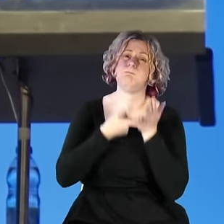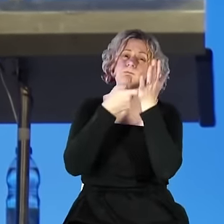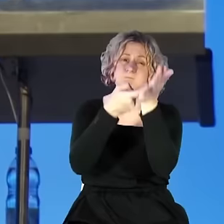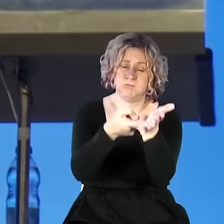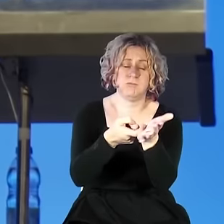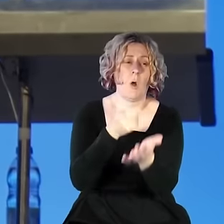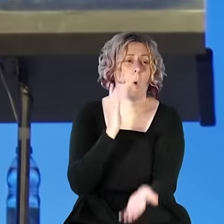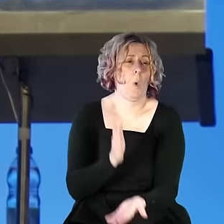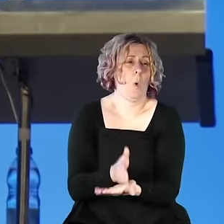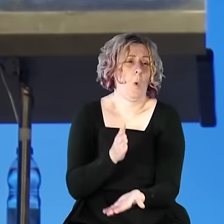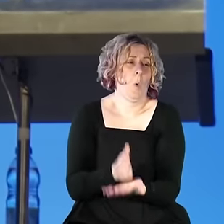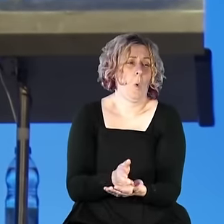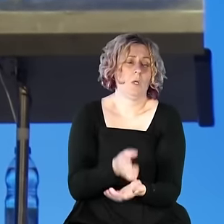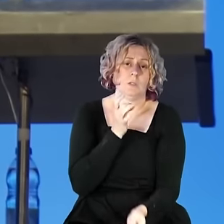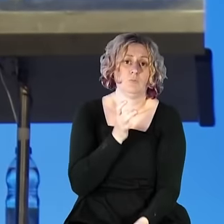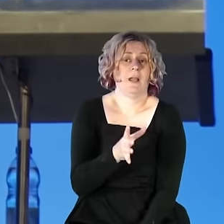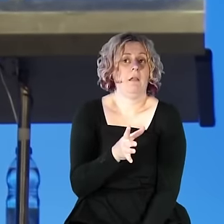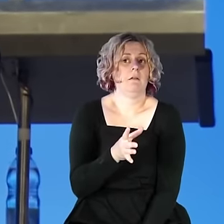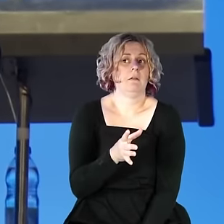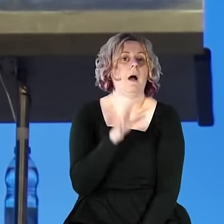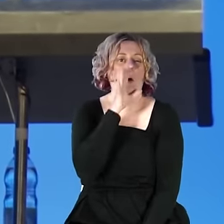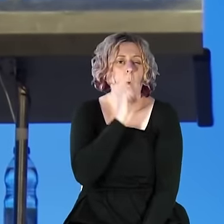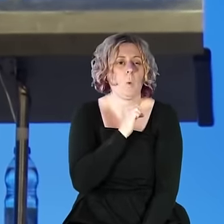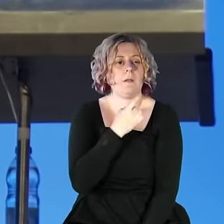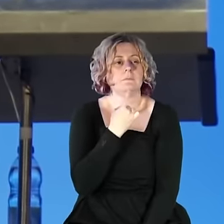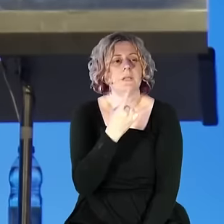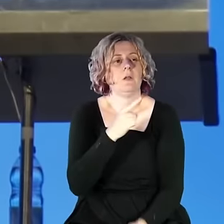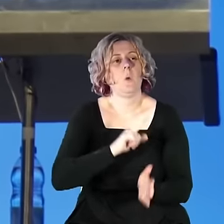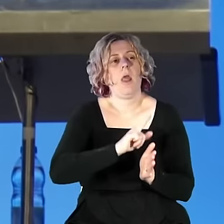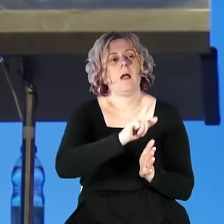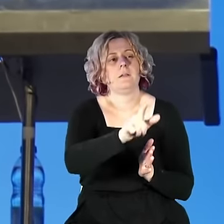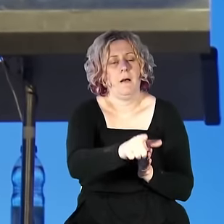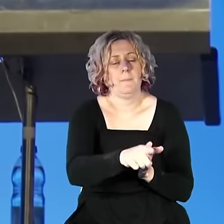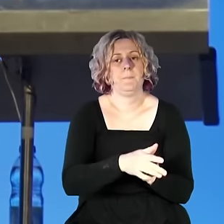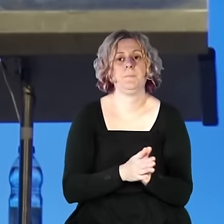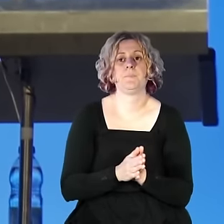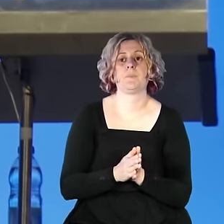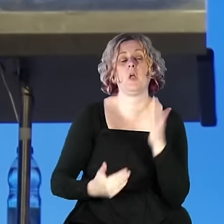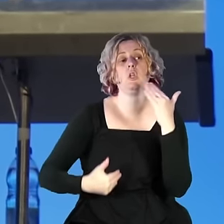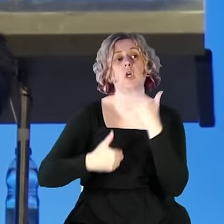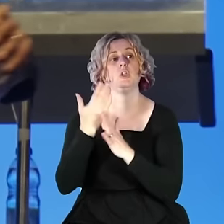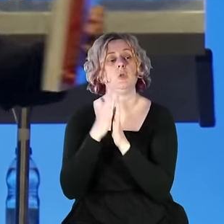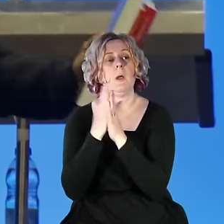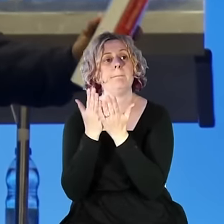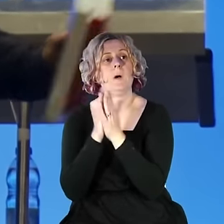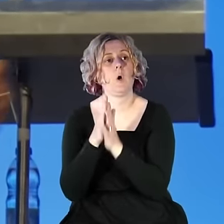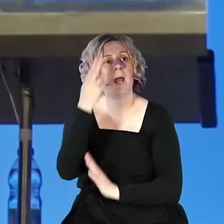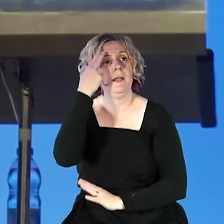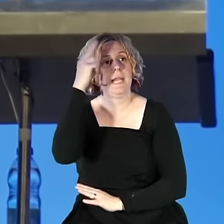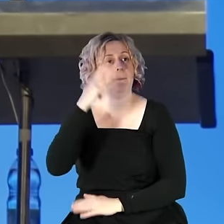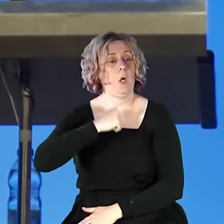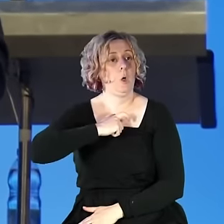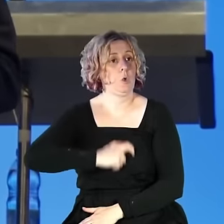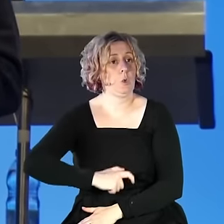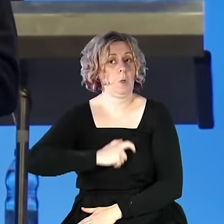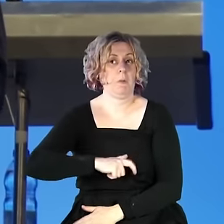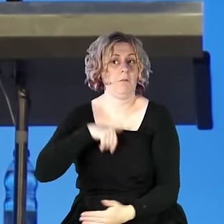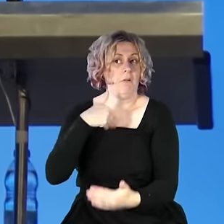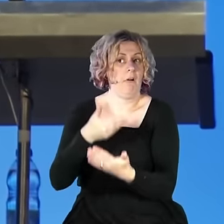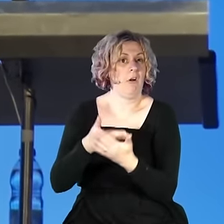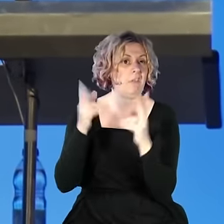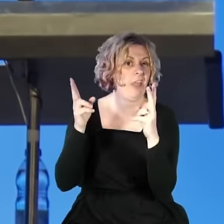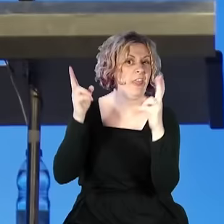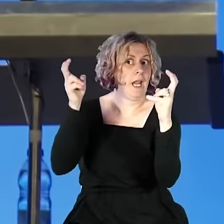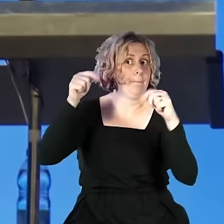is brilliant. I'll tell you more about it during the week. There's also a new book by Roz Clark called Human, which is on the theme of the convention this